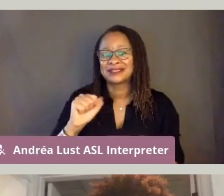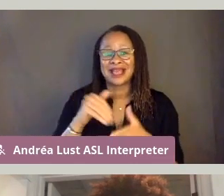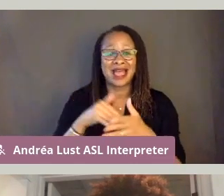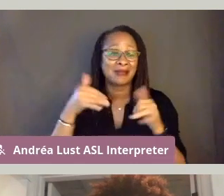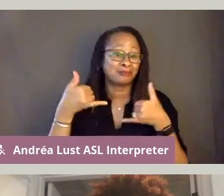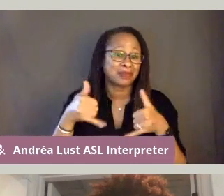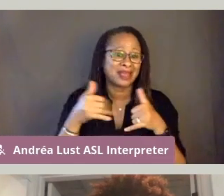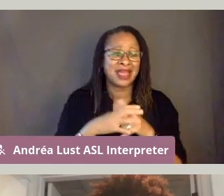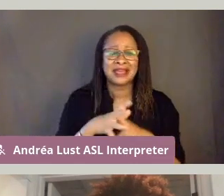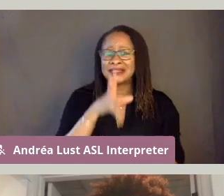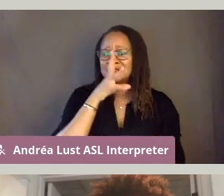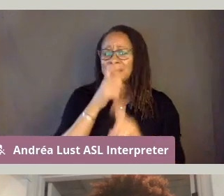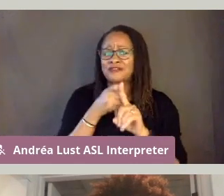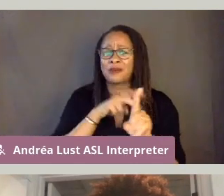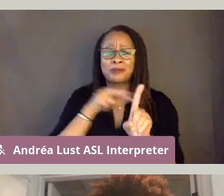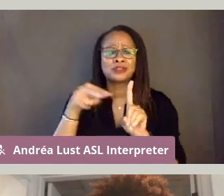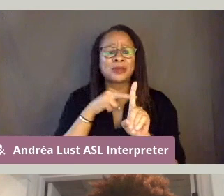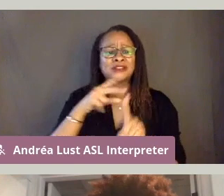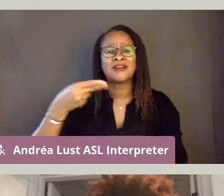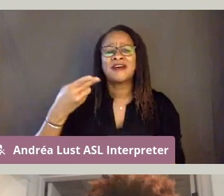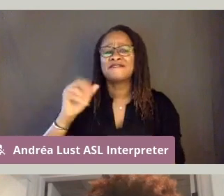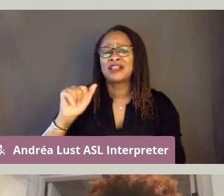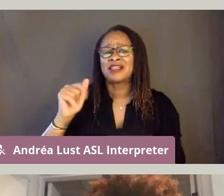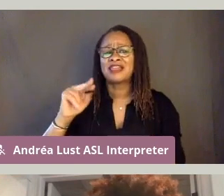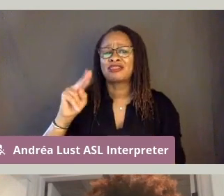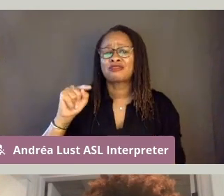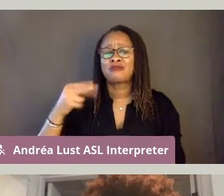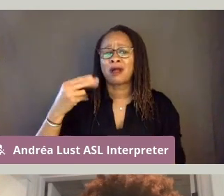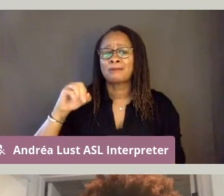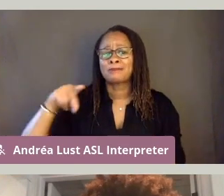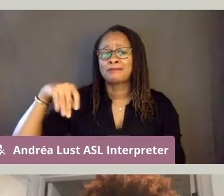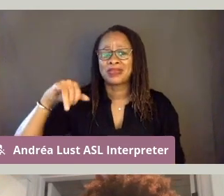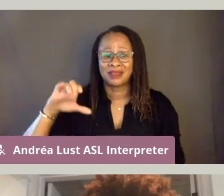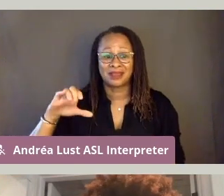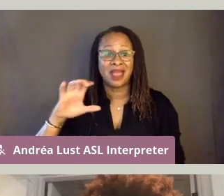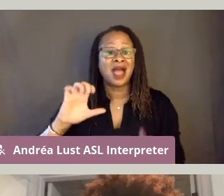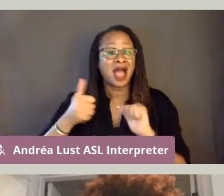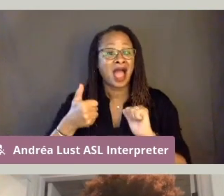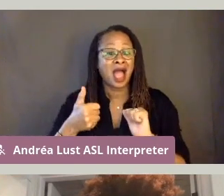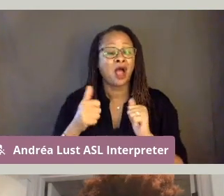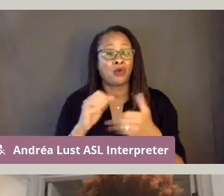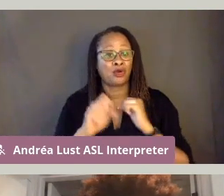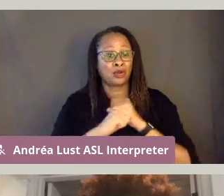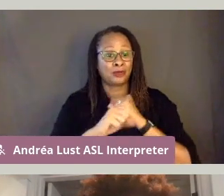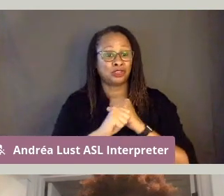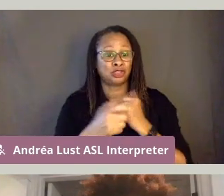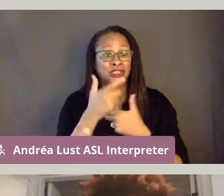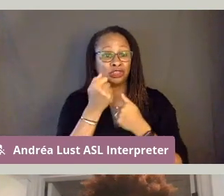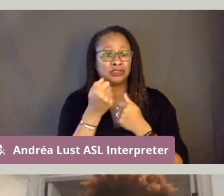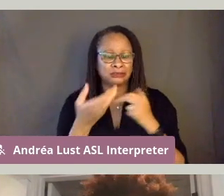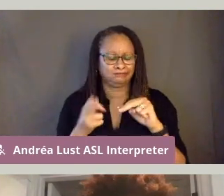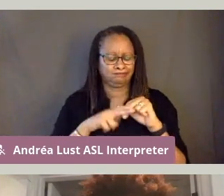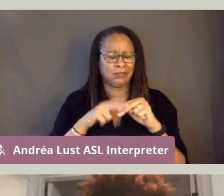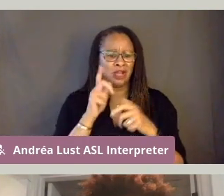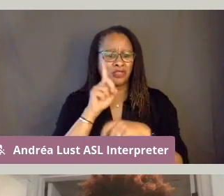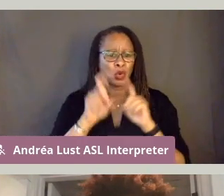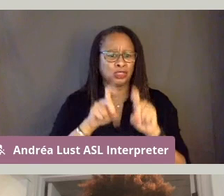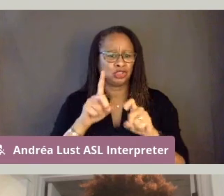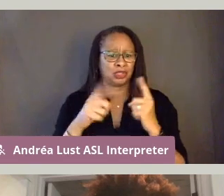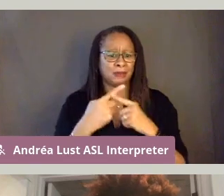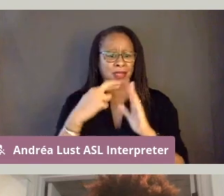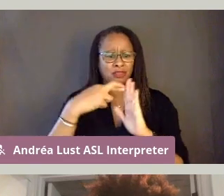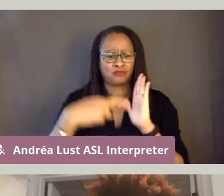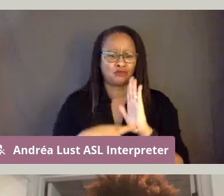a philanthropic perspective to how commercial interests are raising questions about the role